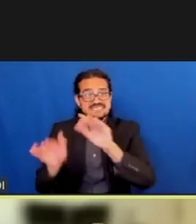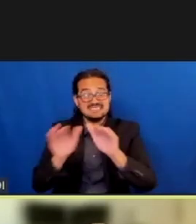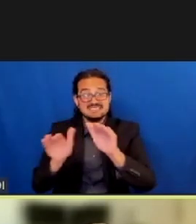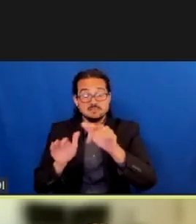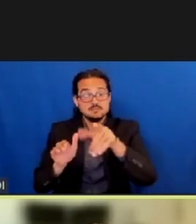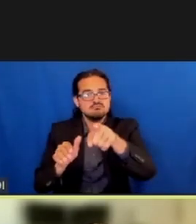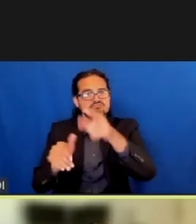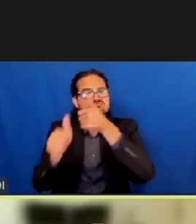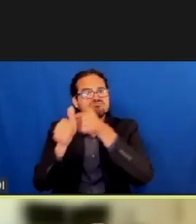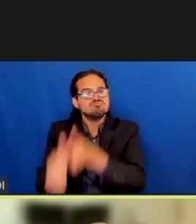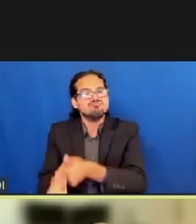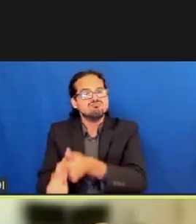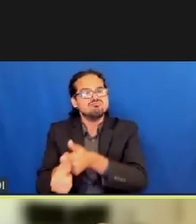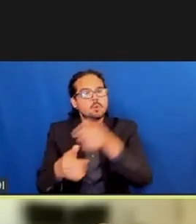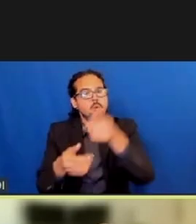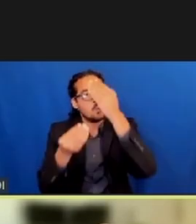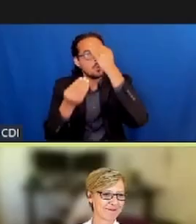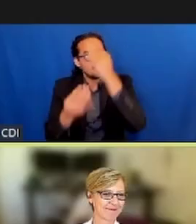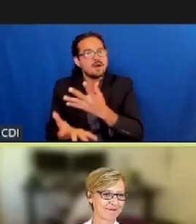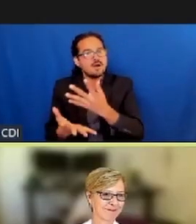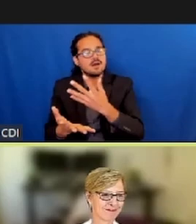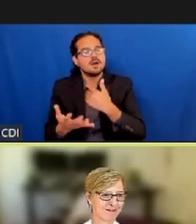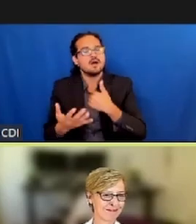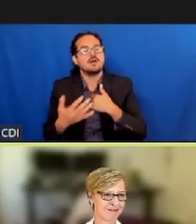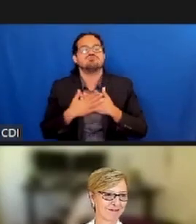that. I'm going to end there. Thank you so much.